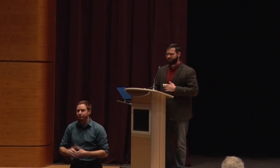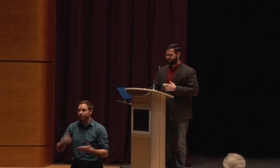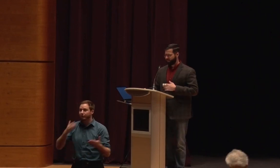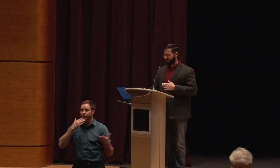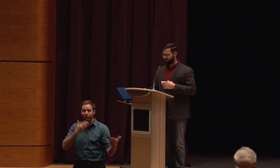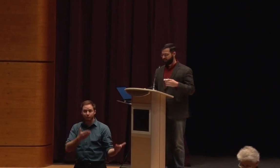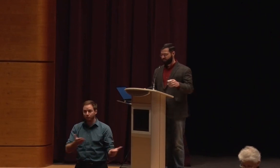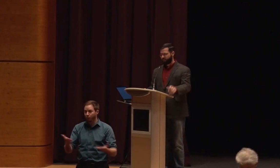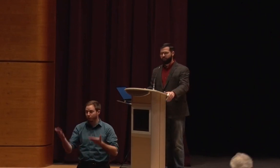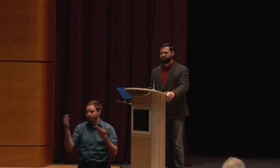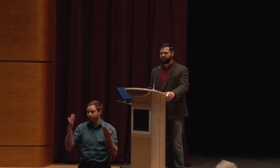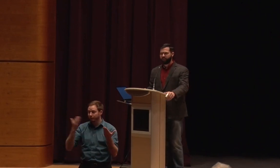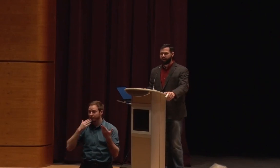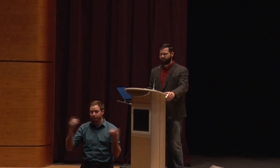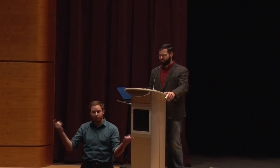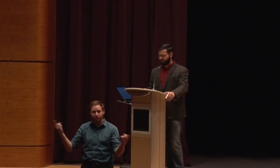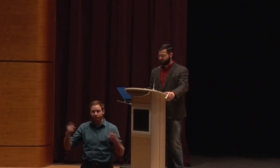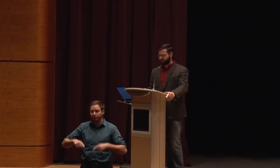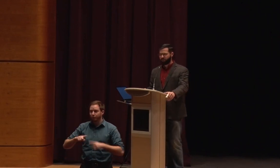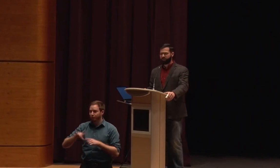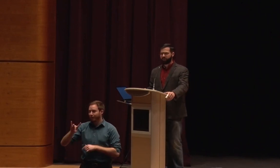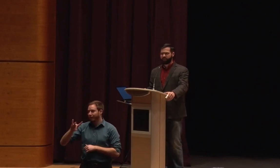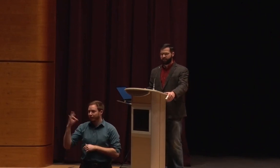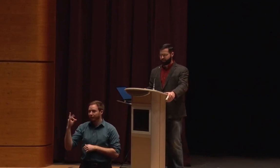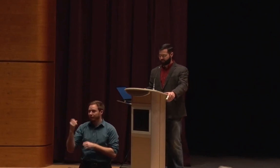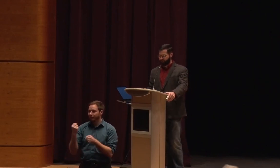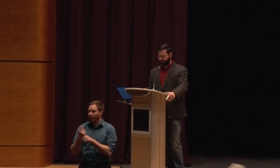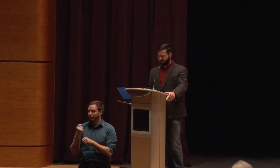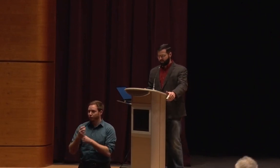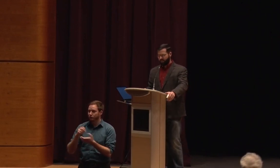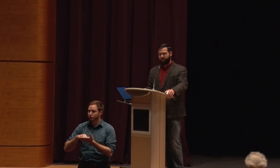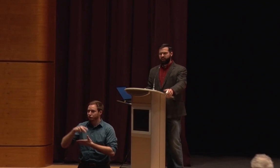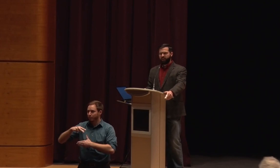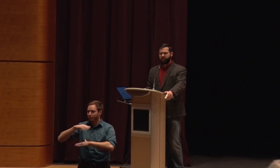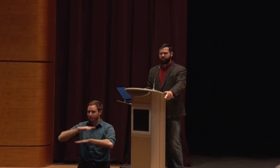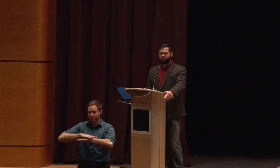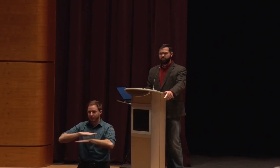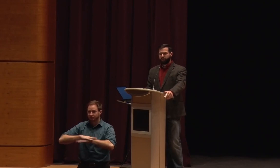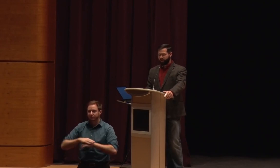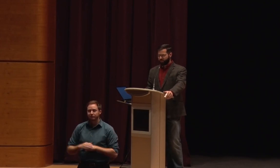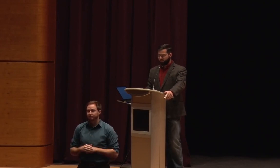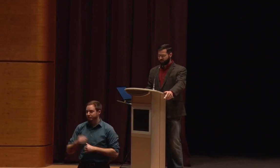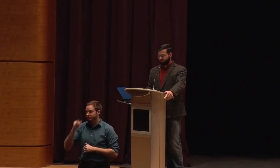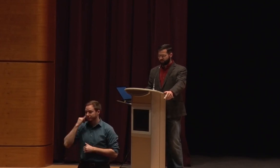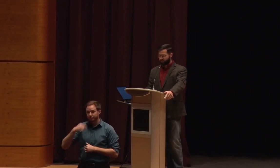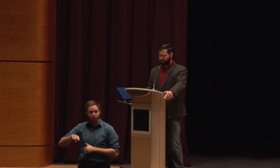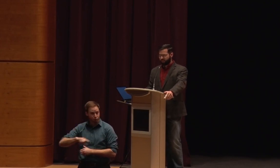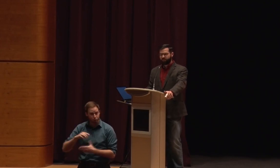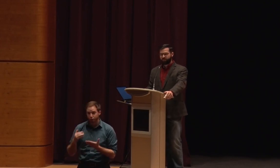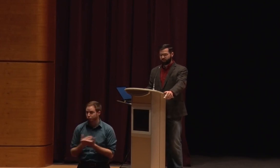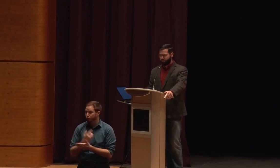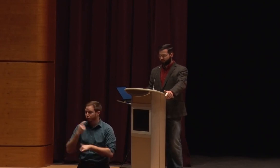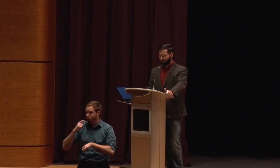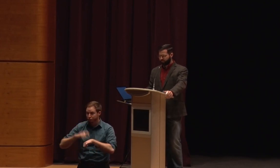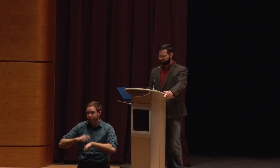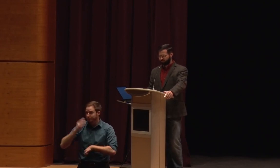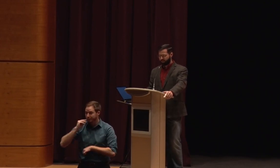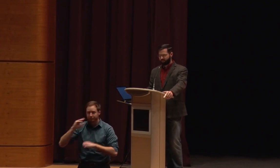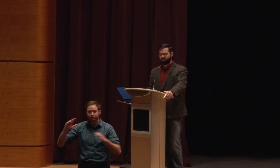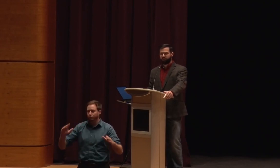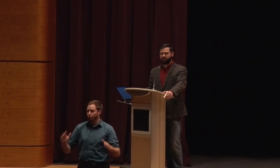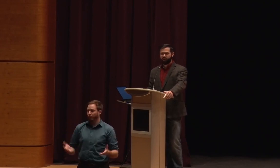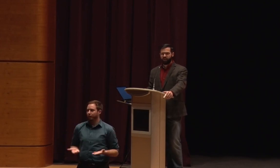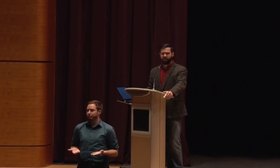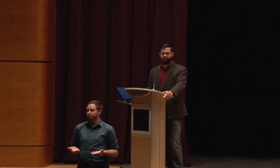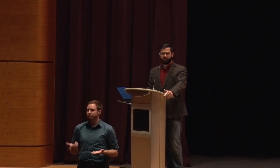Good morning. Thank you for coming to the 8th Annual Jumping the Desk. If you're new here or this is your first conference, welcome.